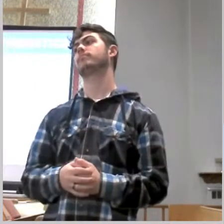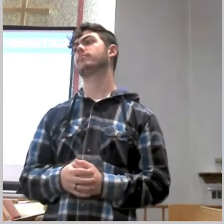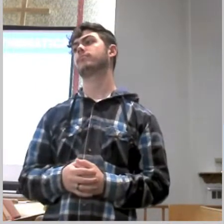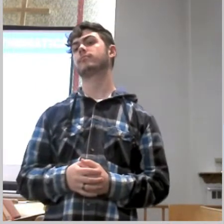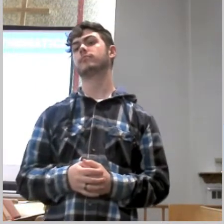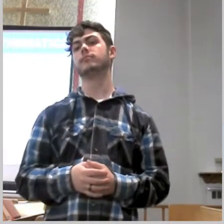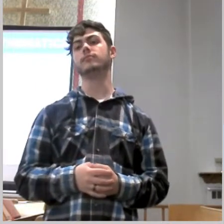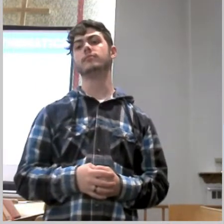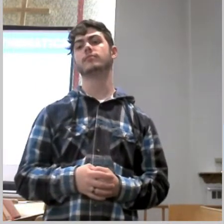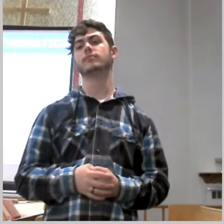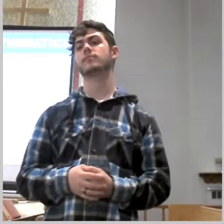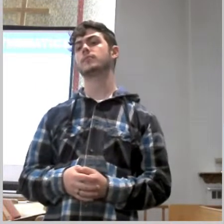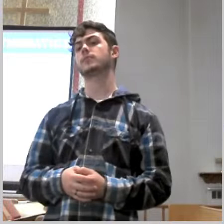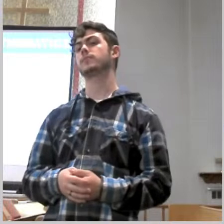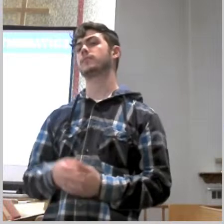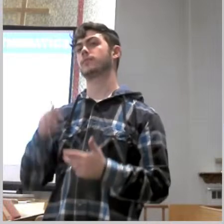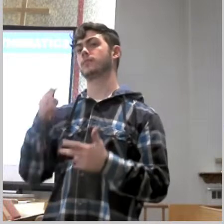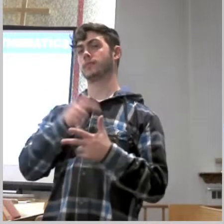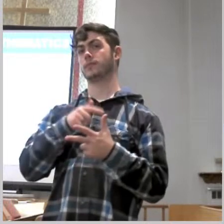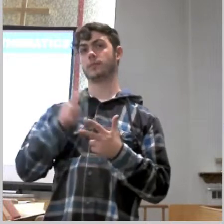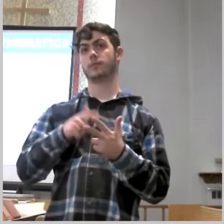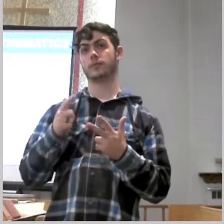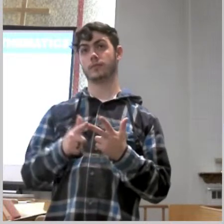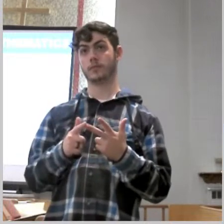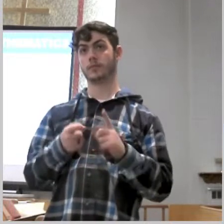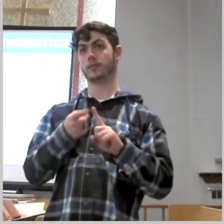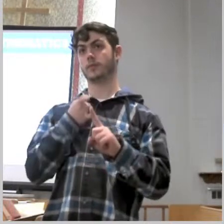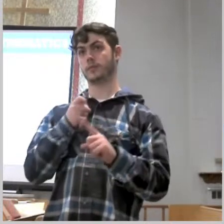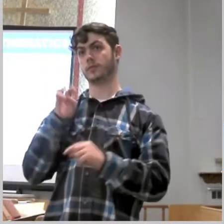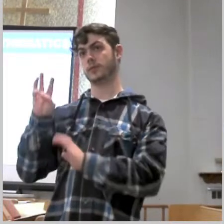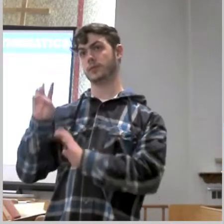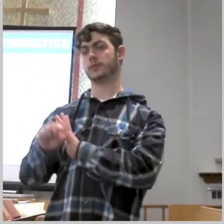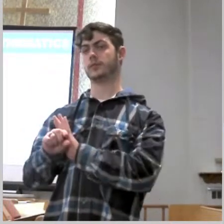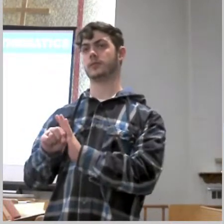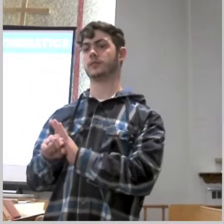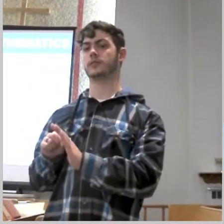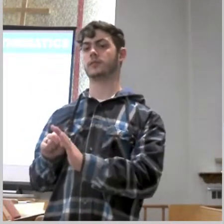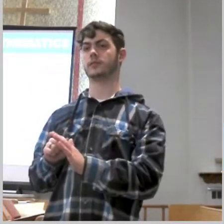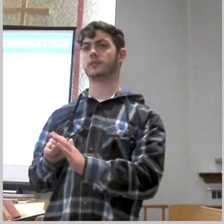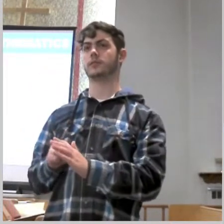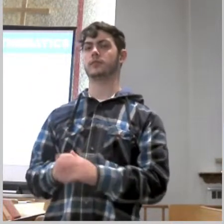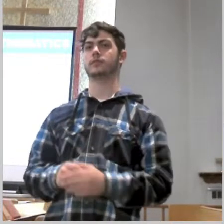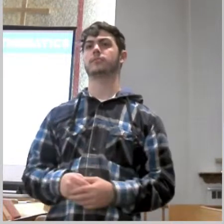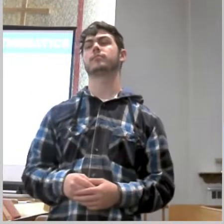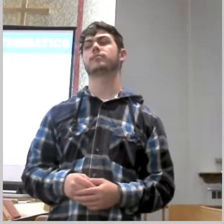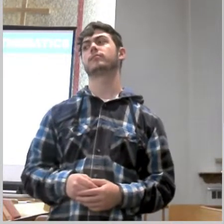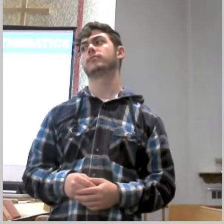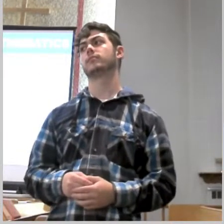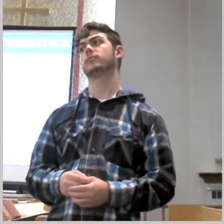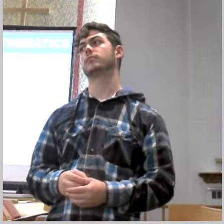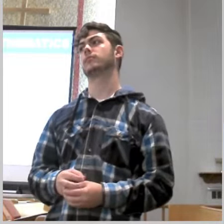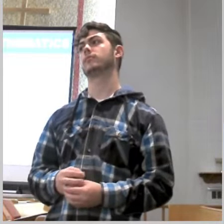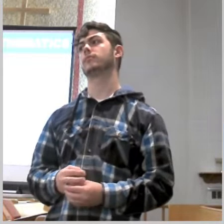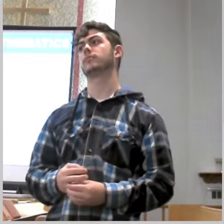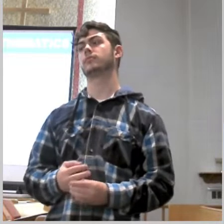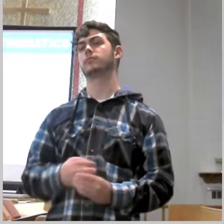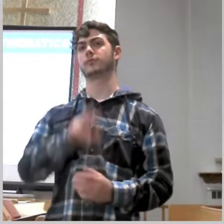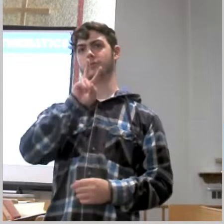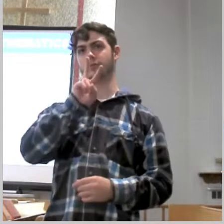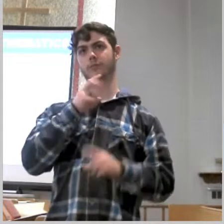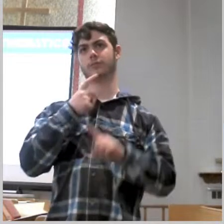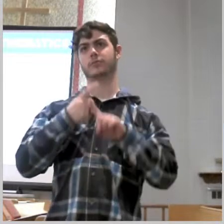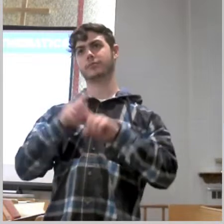We're going to take a look at three things from these six verses. Two and two, right?